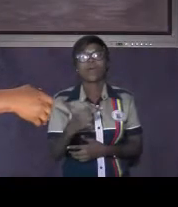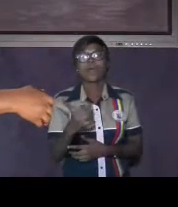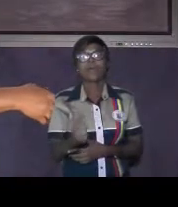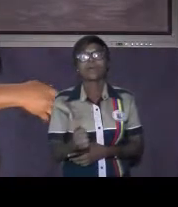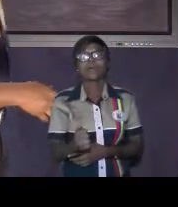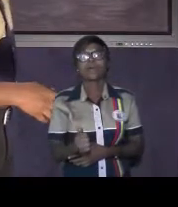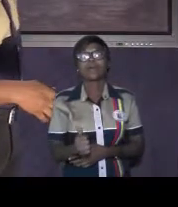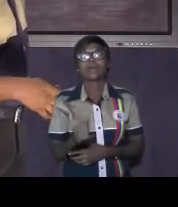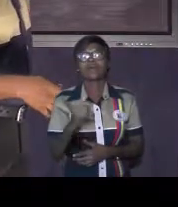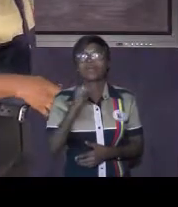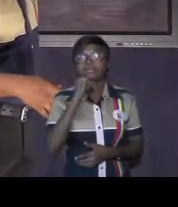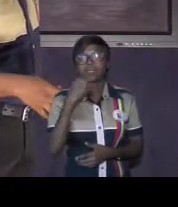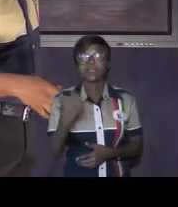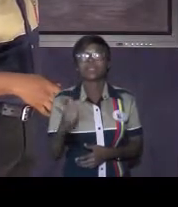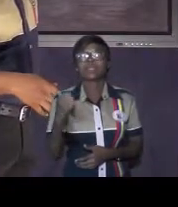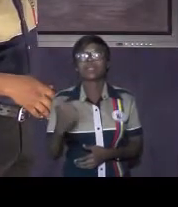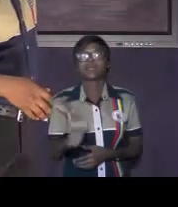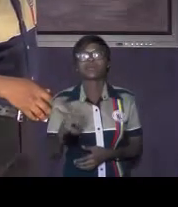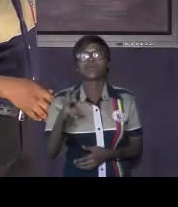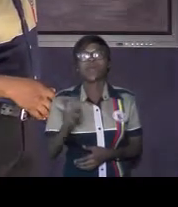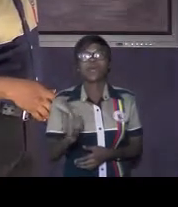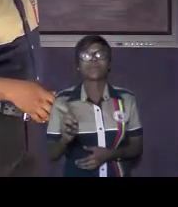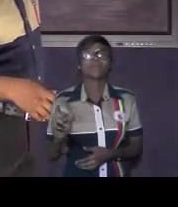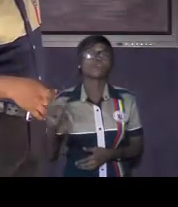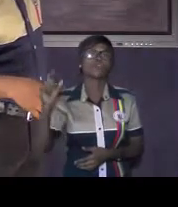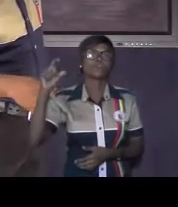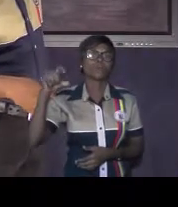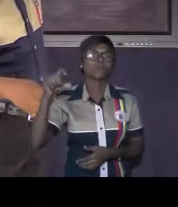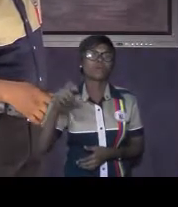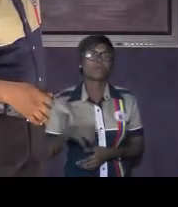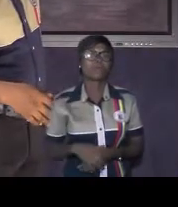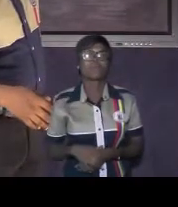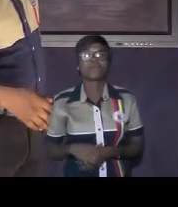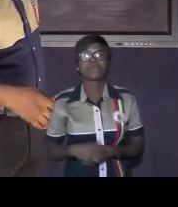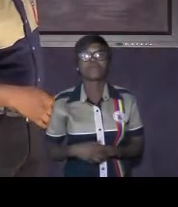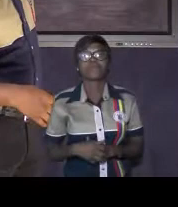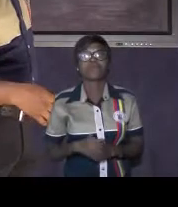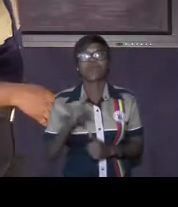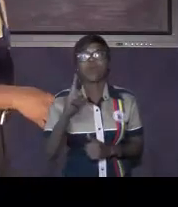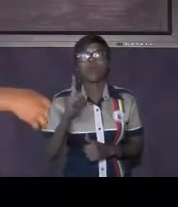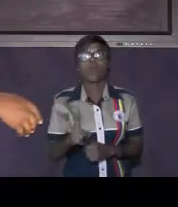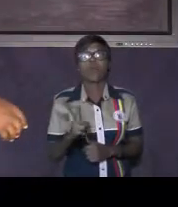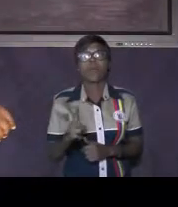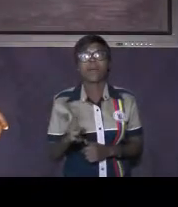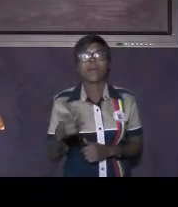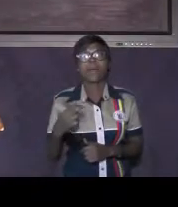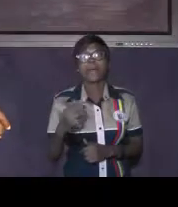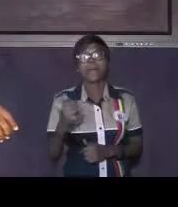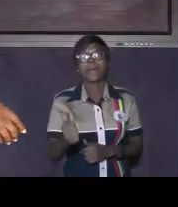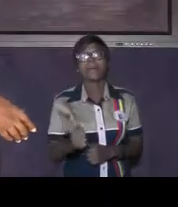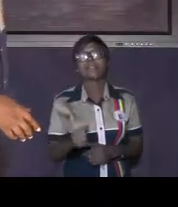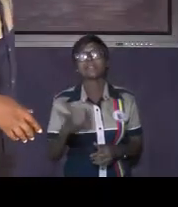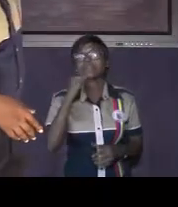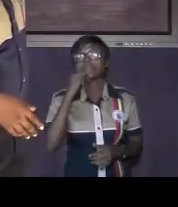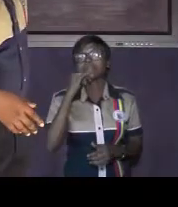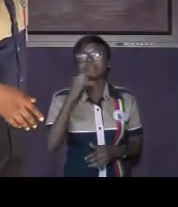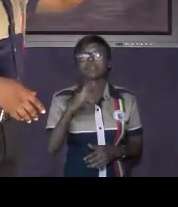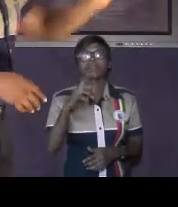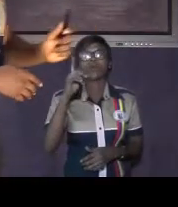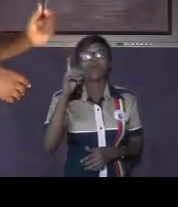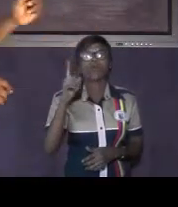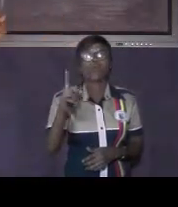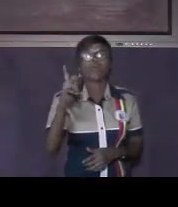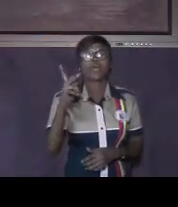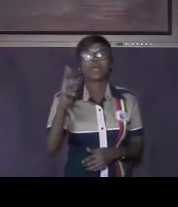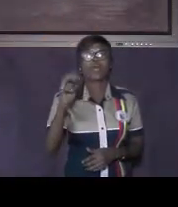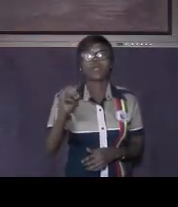1 hectare is 10,000 square meters. This can be read as meter square or square meters. 1 hectare is 10,000 square